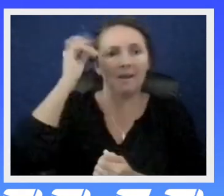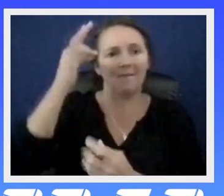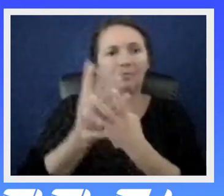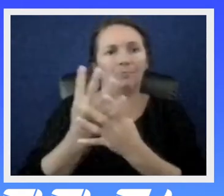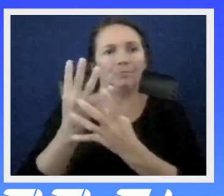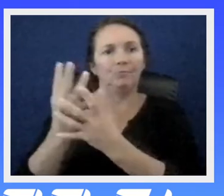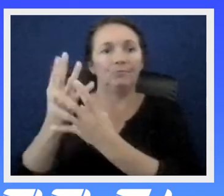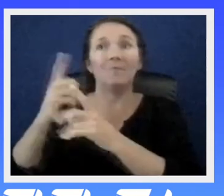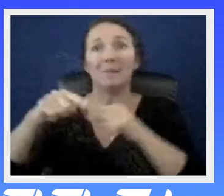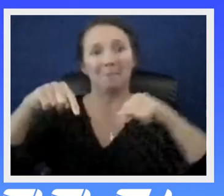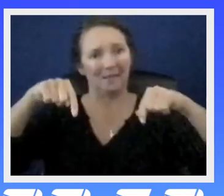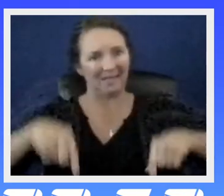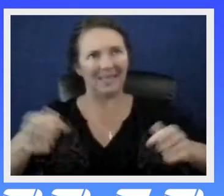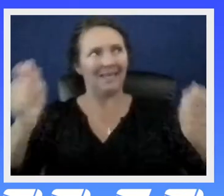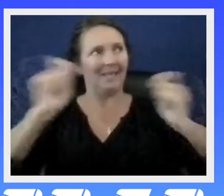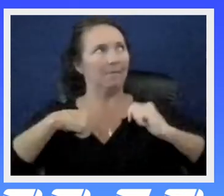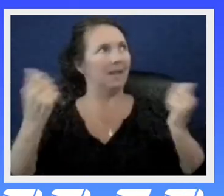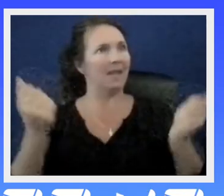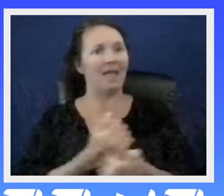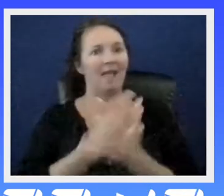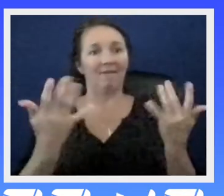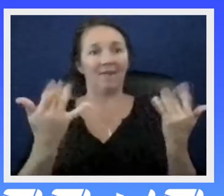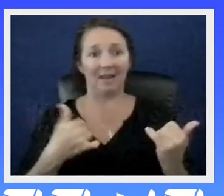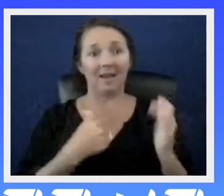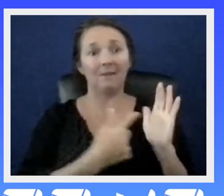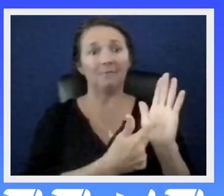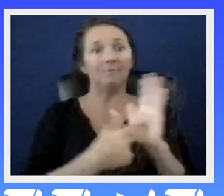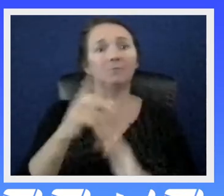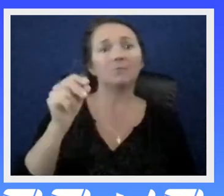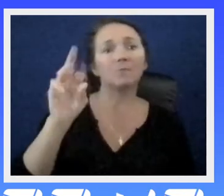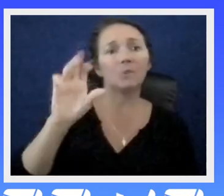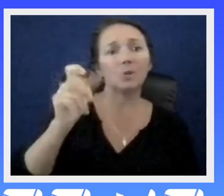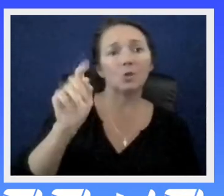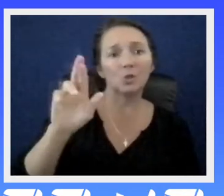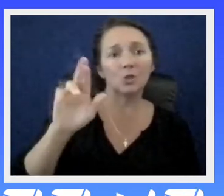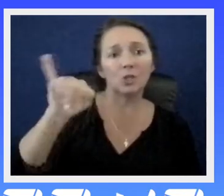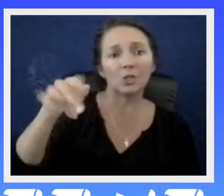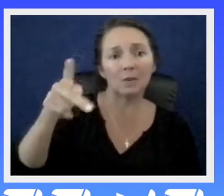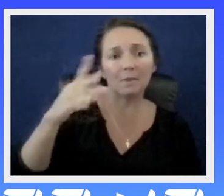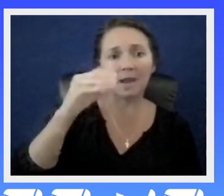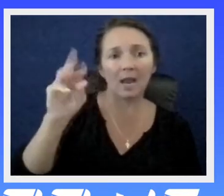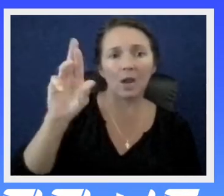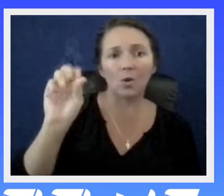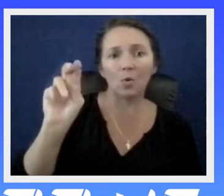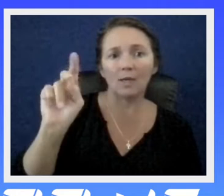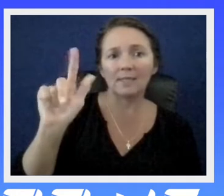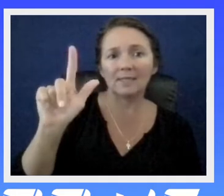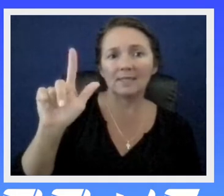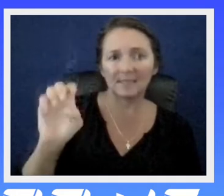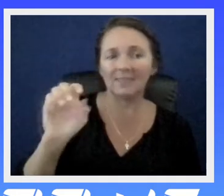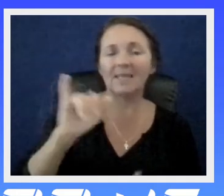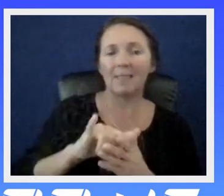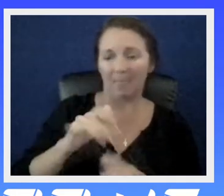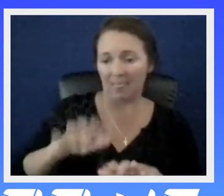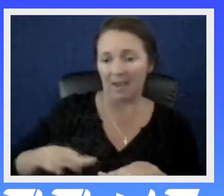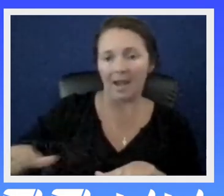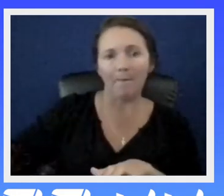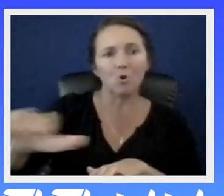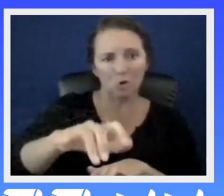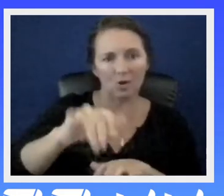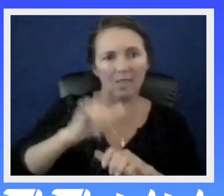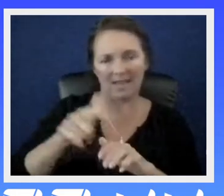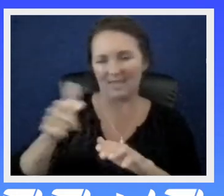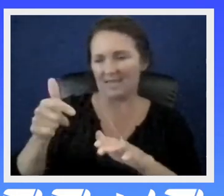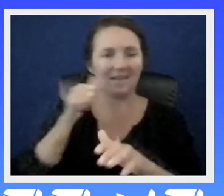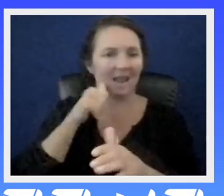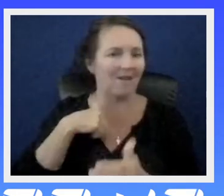everything. I currently represent Dorchester, Mattapan, JP, and Rosendale. These are the neighborhoods that are often under-resourced. And